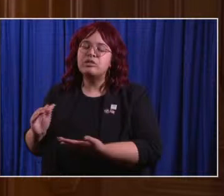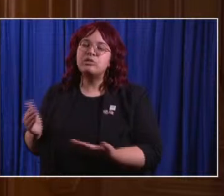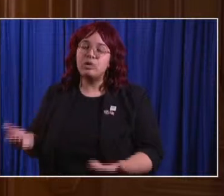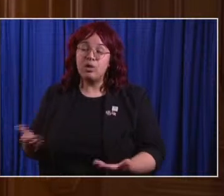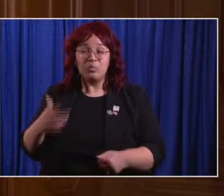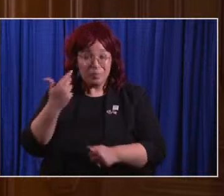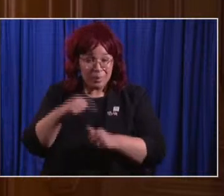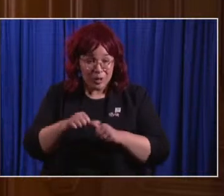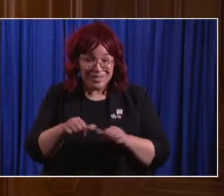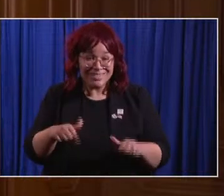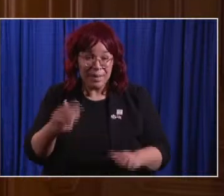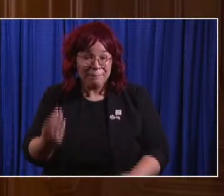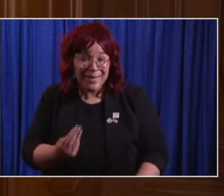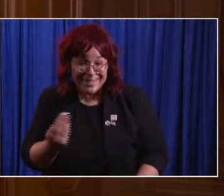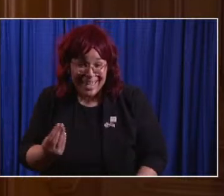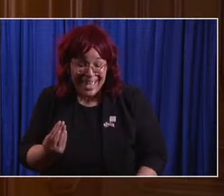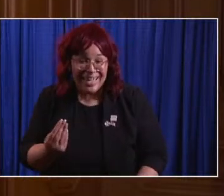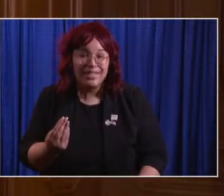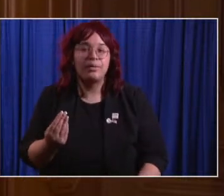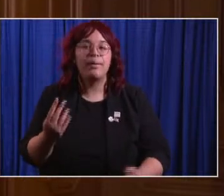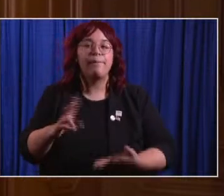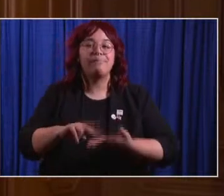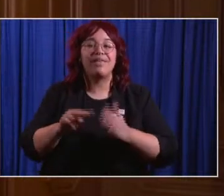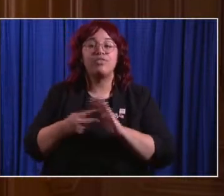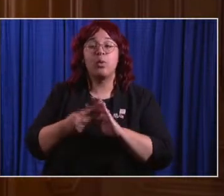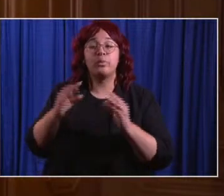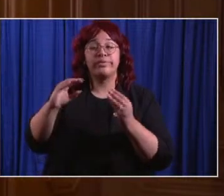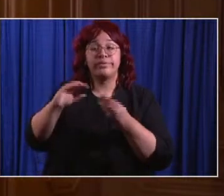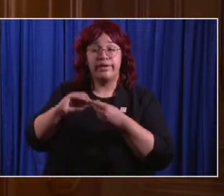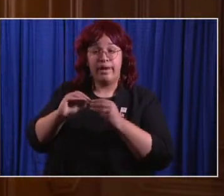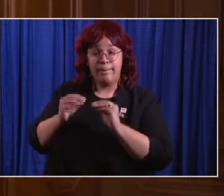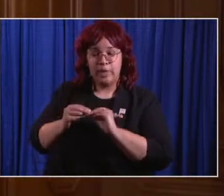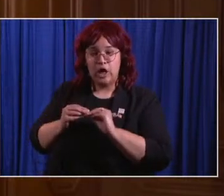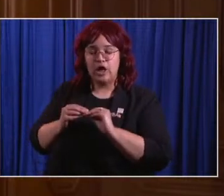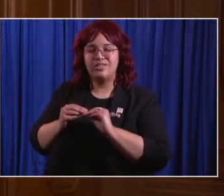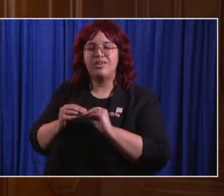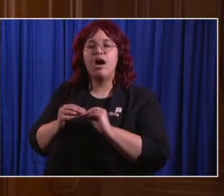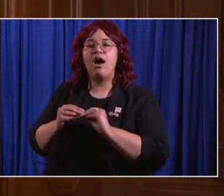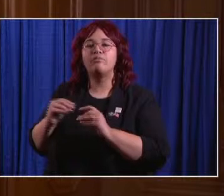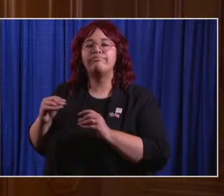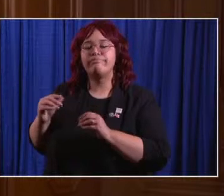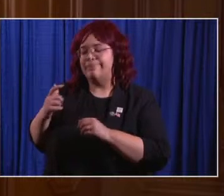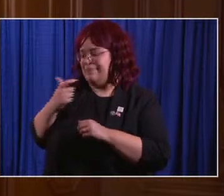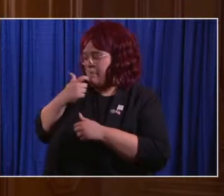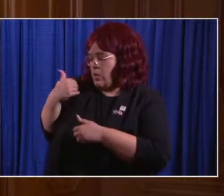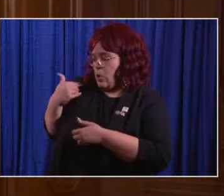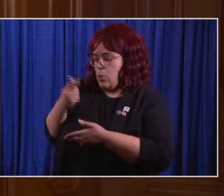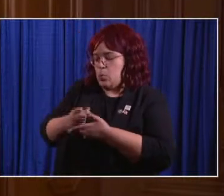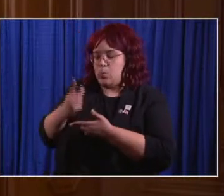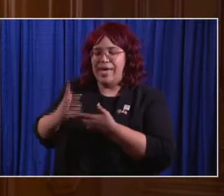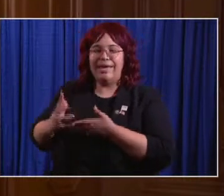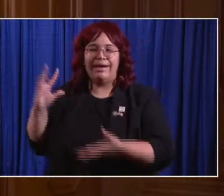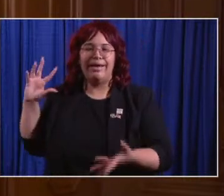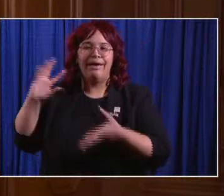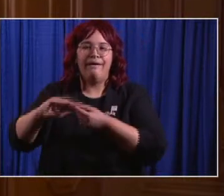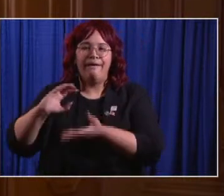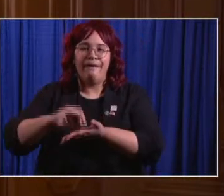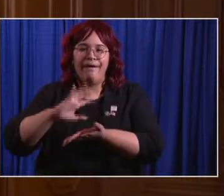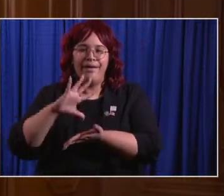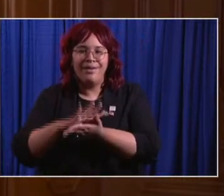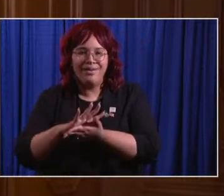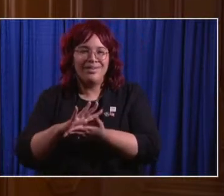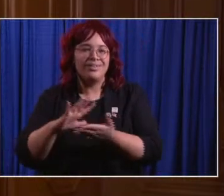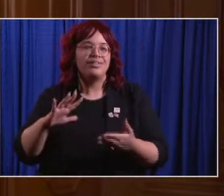This reflects mostly Sunday. So the number there is very low, lowest we have seen it, a little